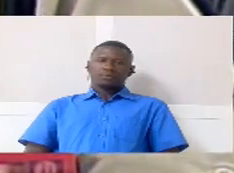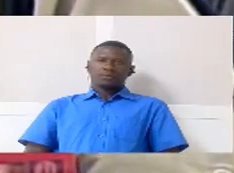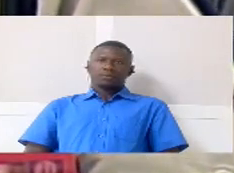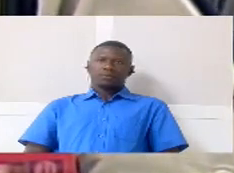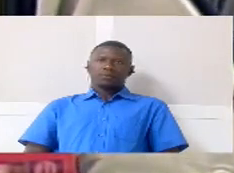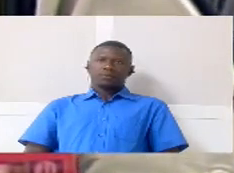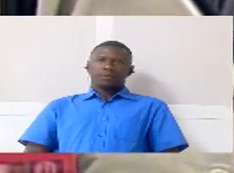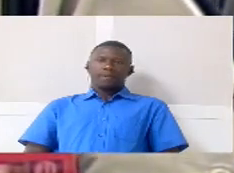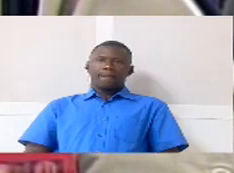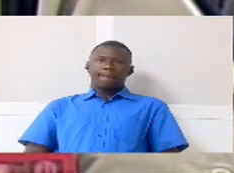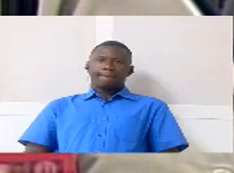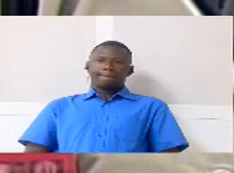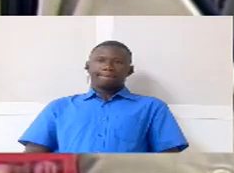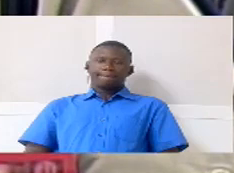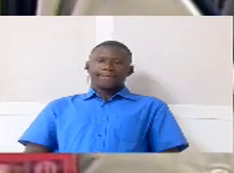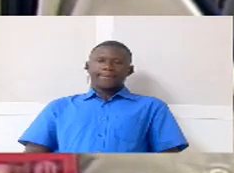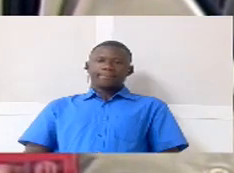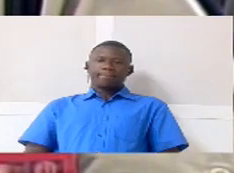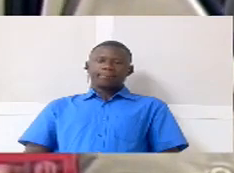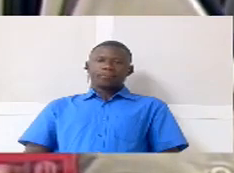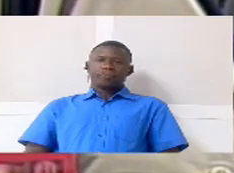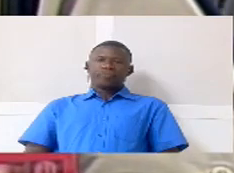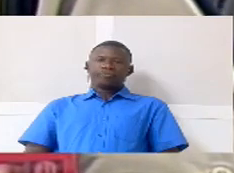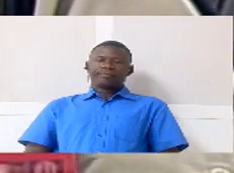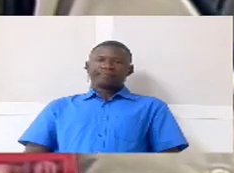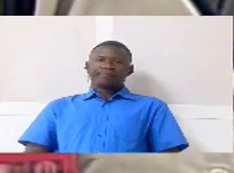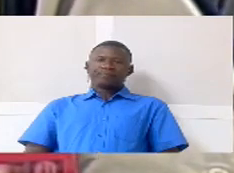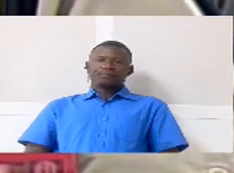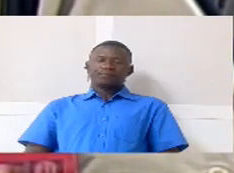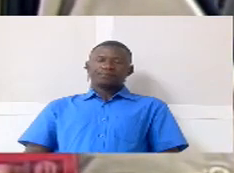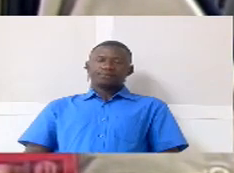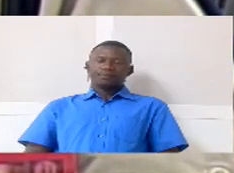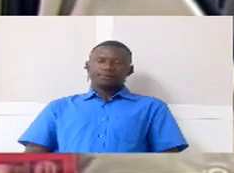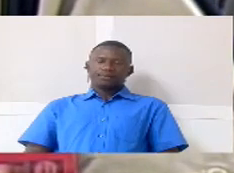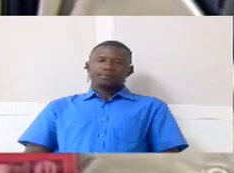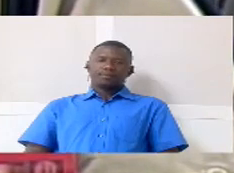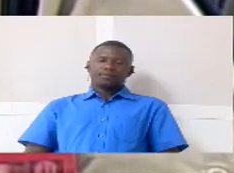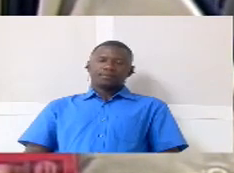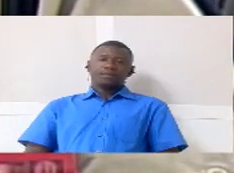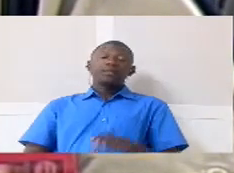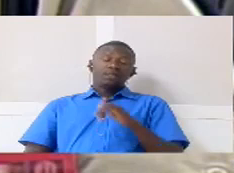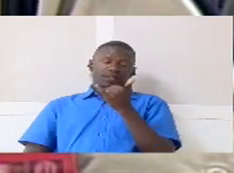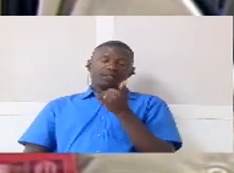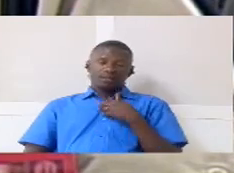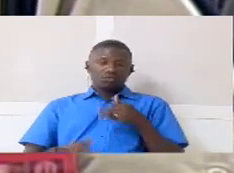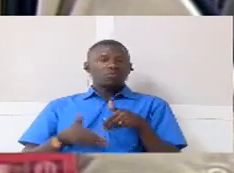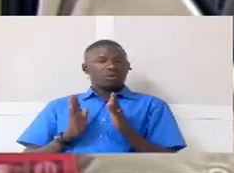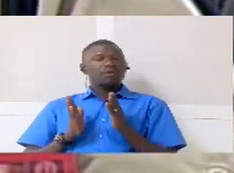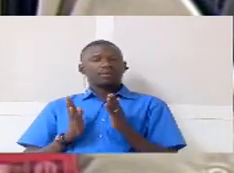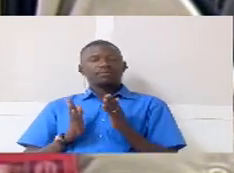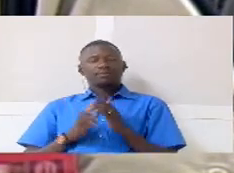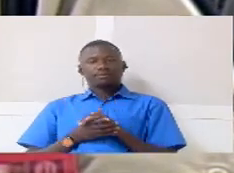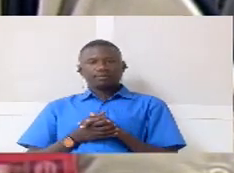wo nyame mo nya folnte kuti men be keri numba wolam sodata. That was it. It's